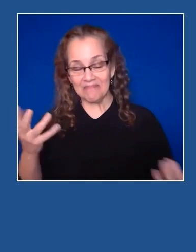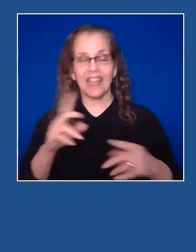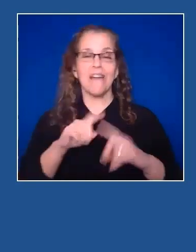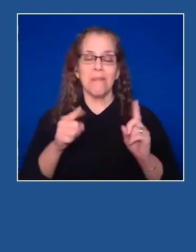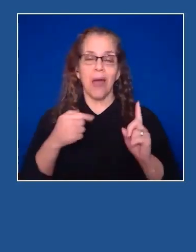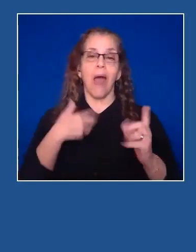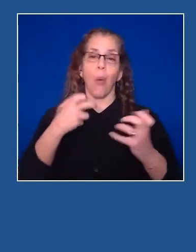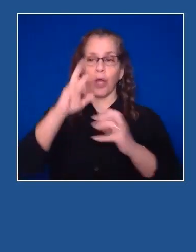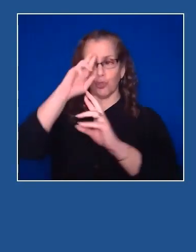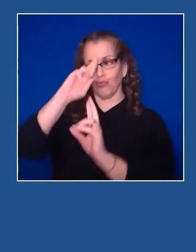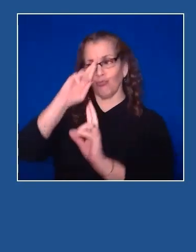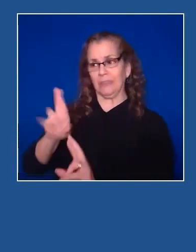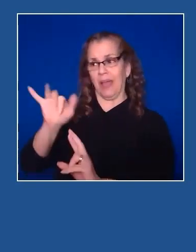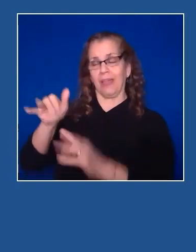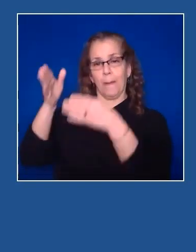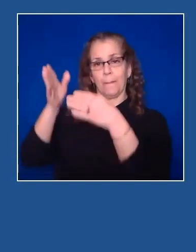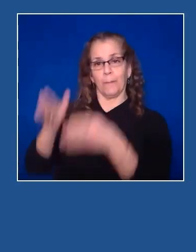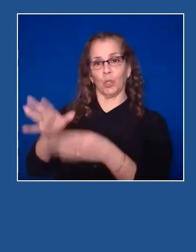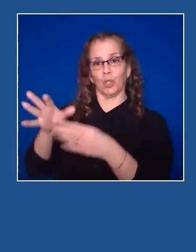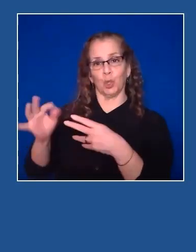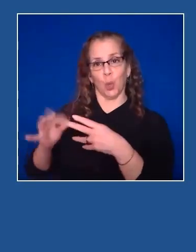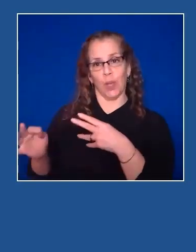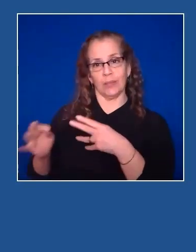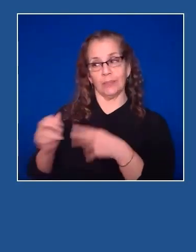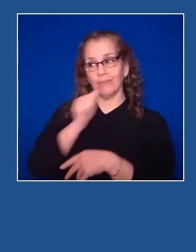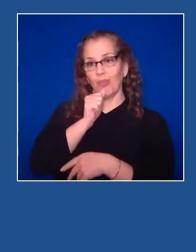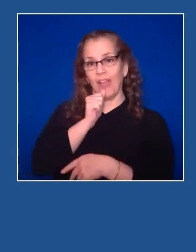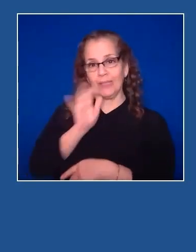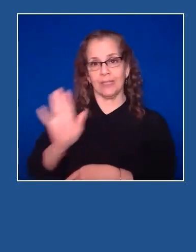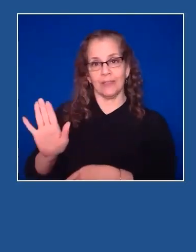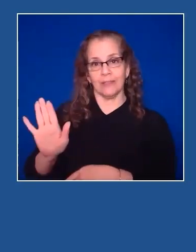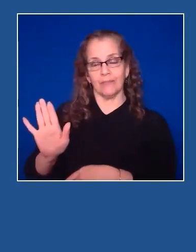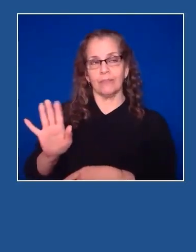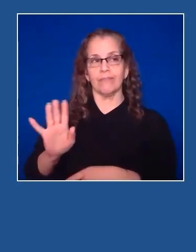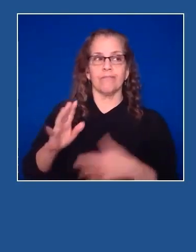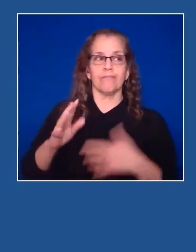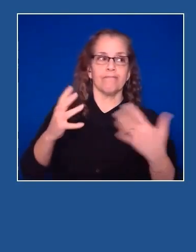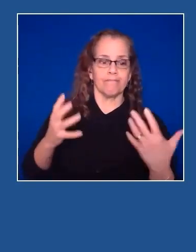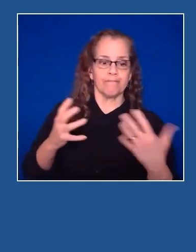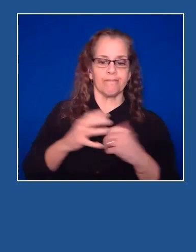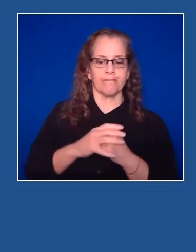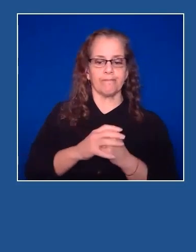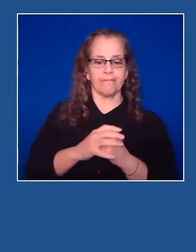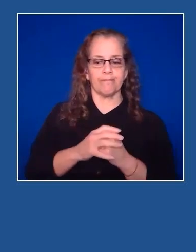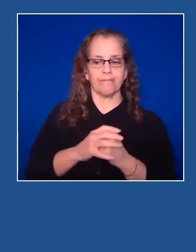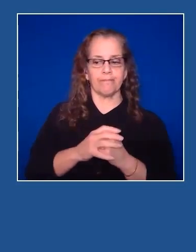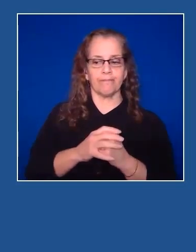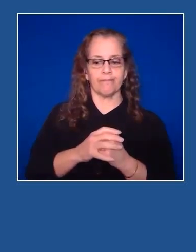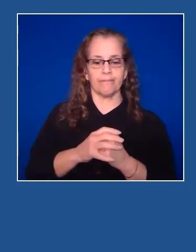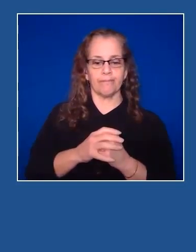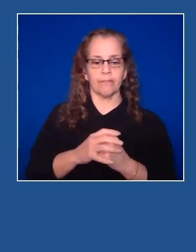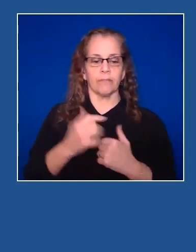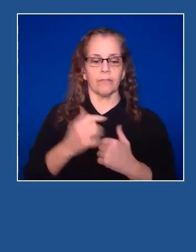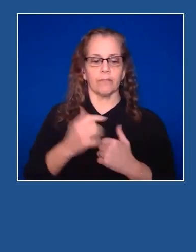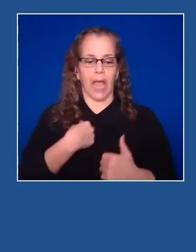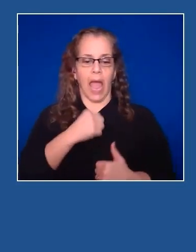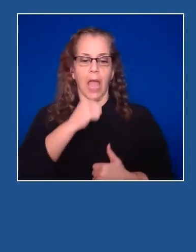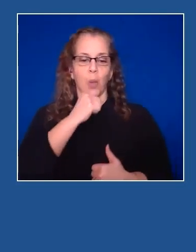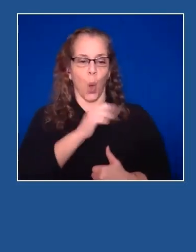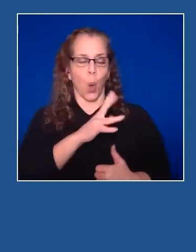that person's privacy. Okay. So I might take that as saying, I will not talk about this with anybody who knows